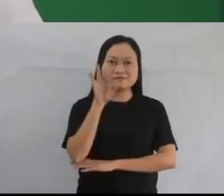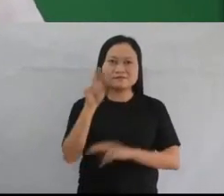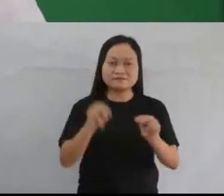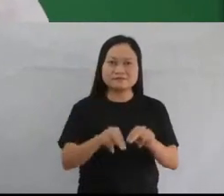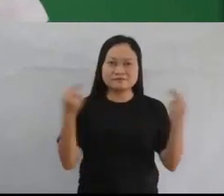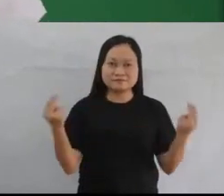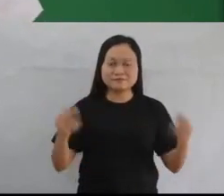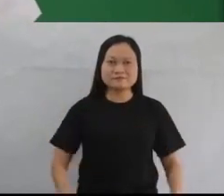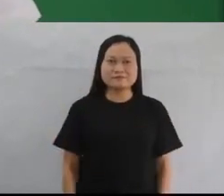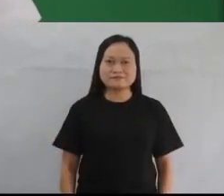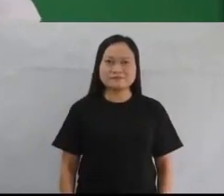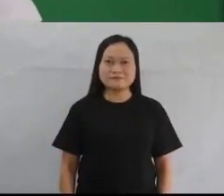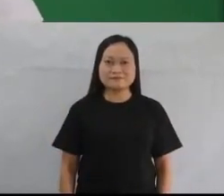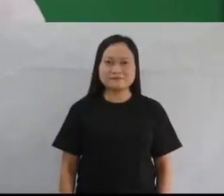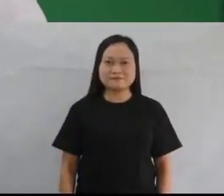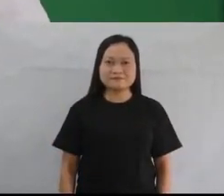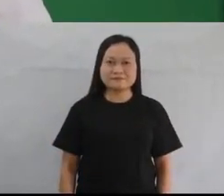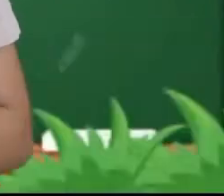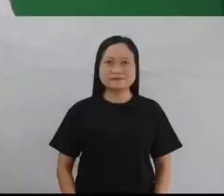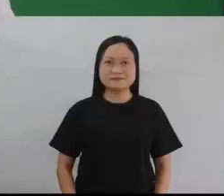your choice in your notebook.